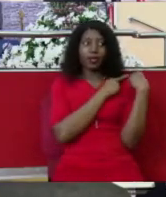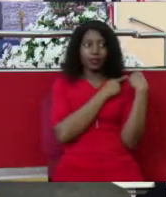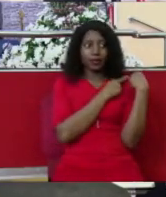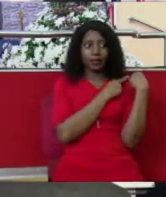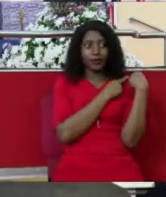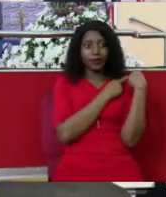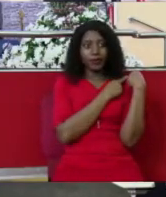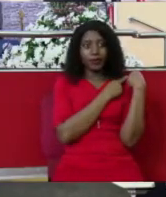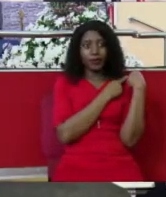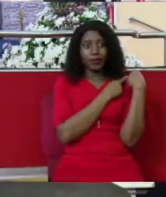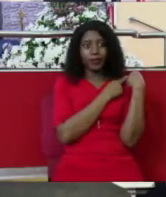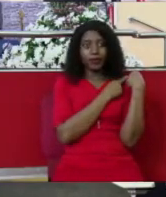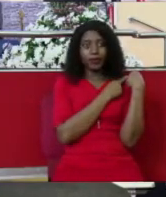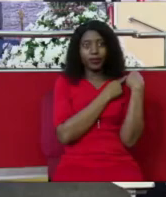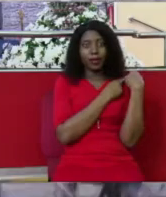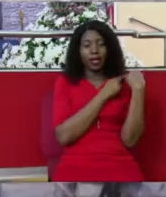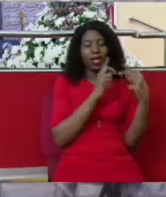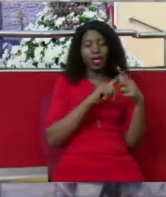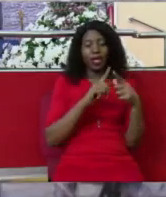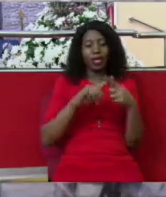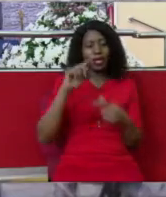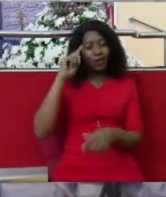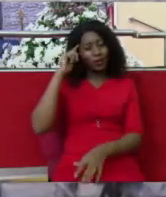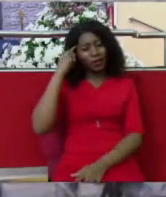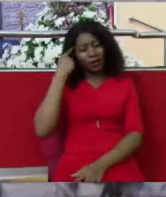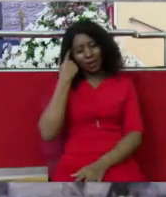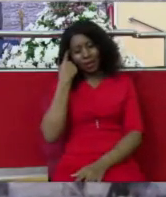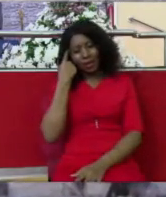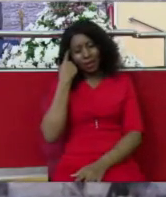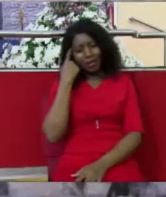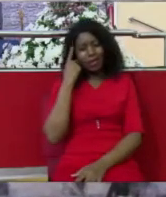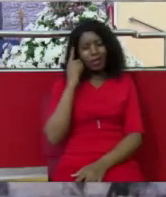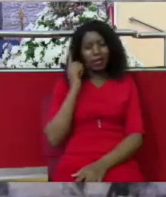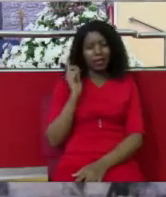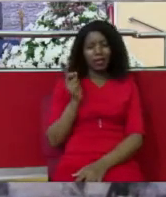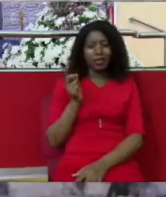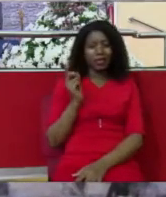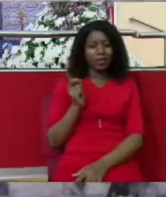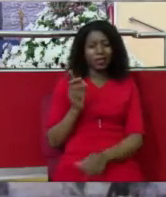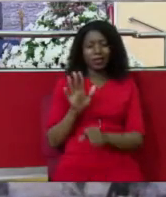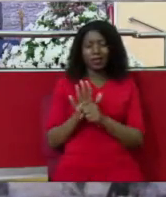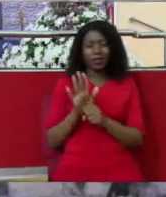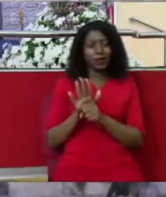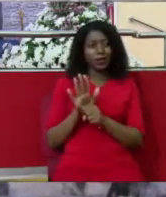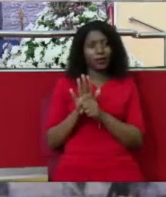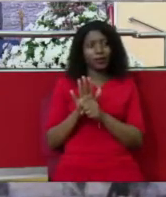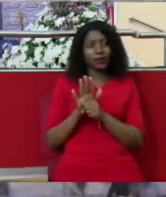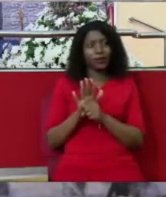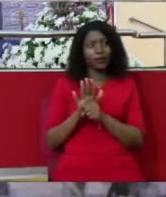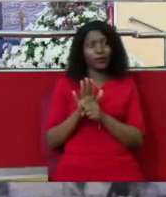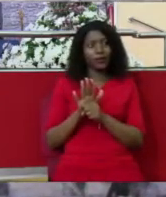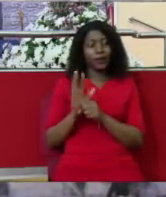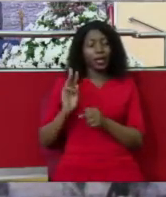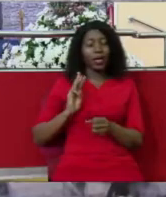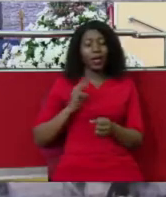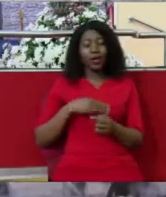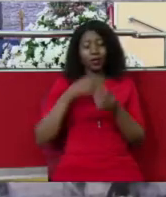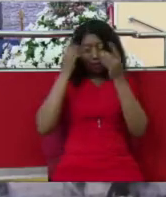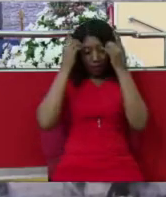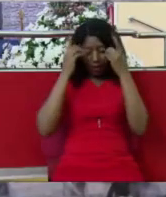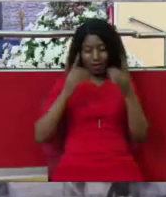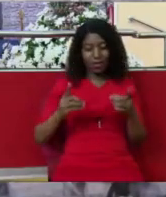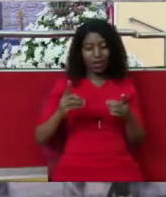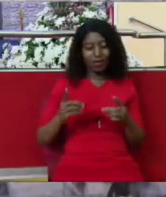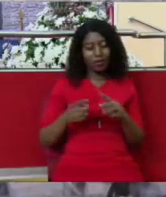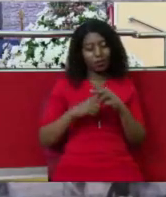wakati mwingine that we think is so enormous, tunaona ya kwamba huo wajibu ni kazi ngumu sana, we choose to run away from the purposes